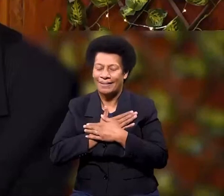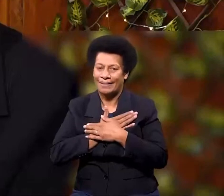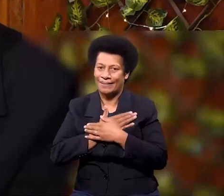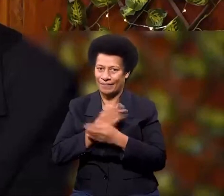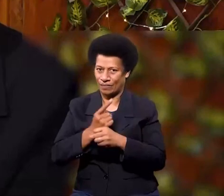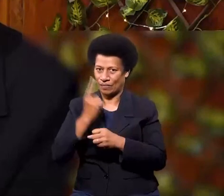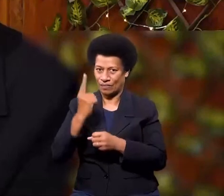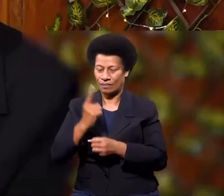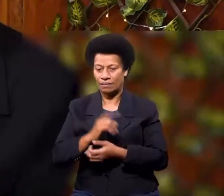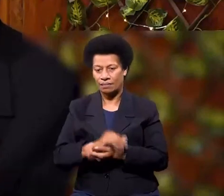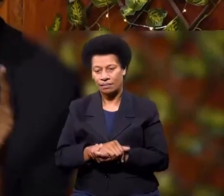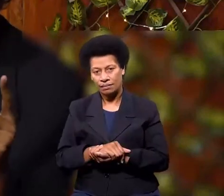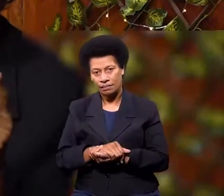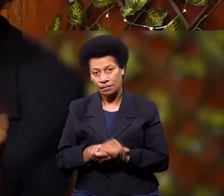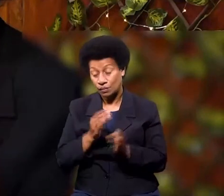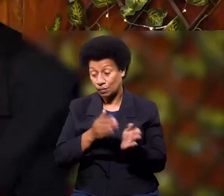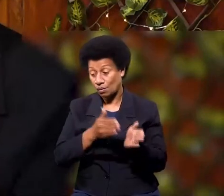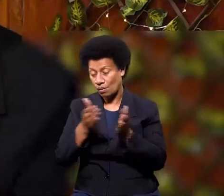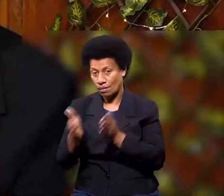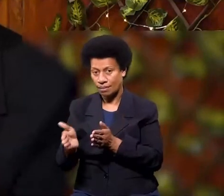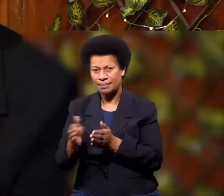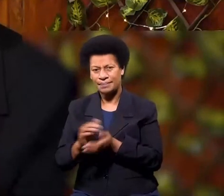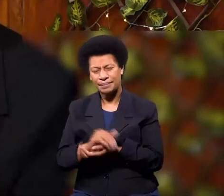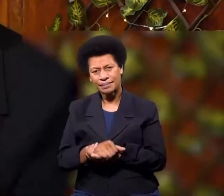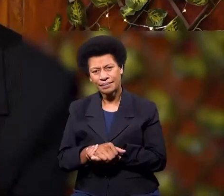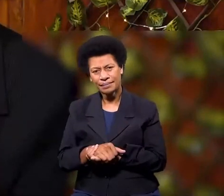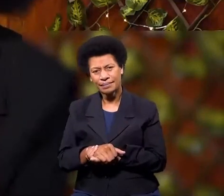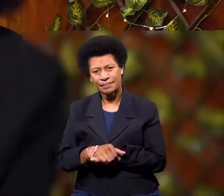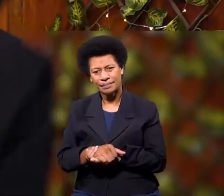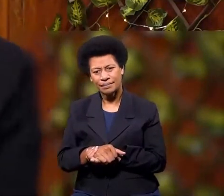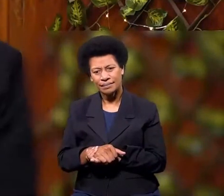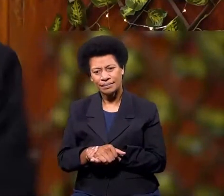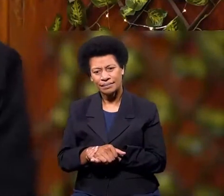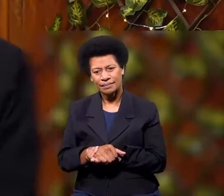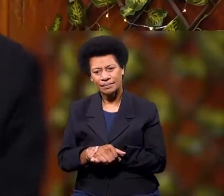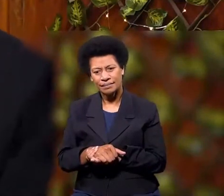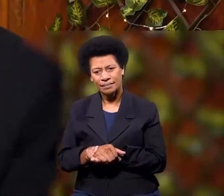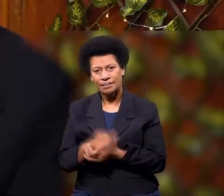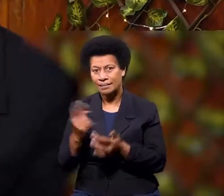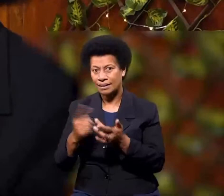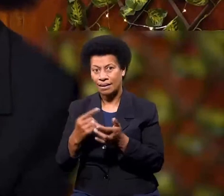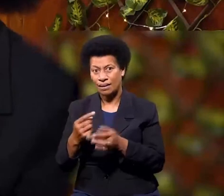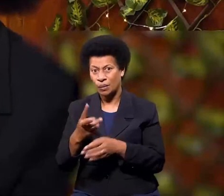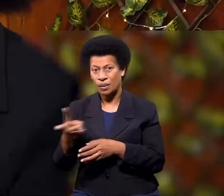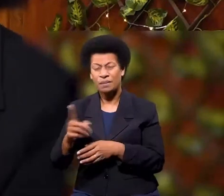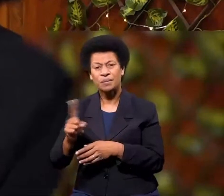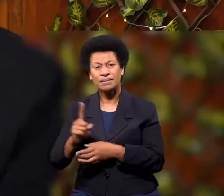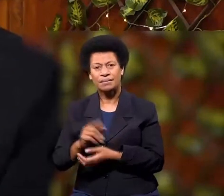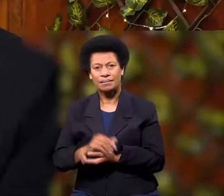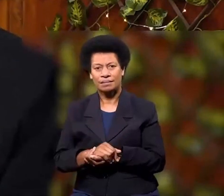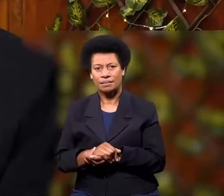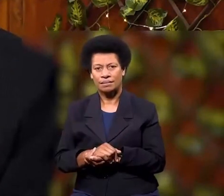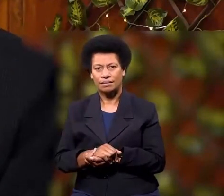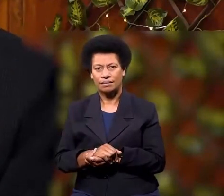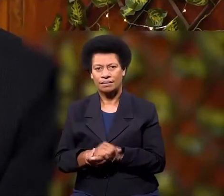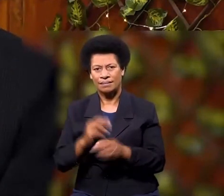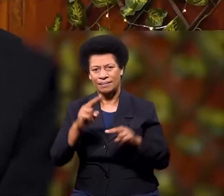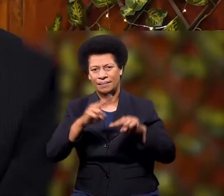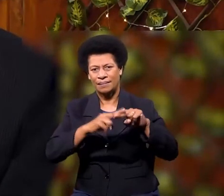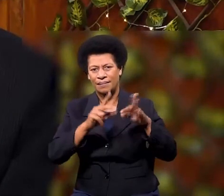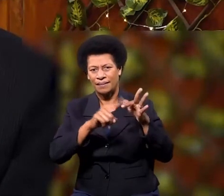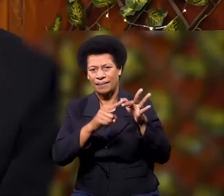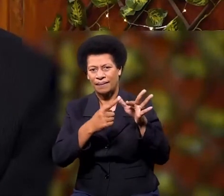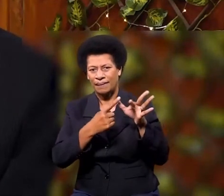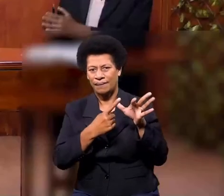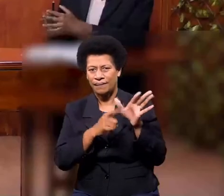to love God. Now, when we move on, we find that also another word that is used is fear.